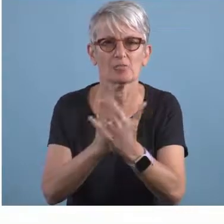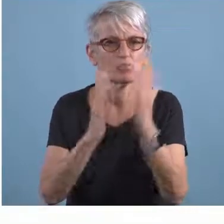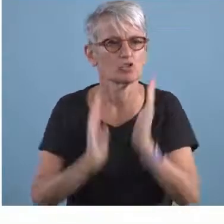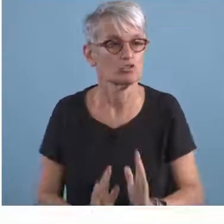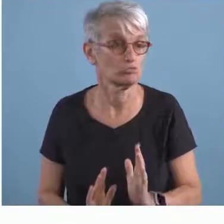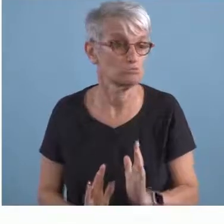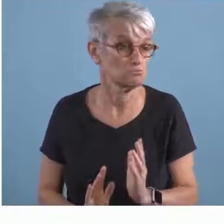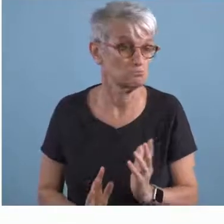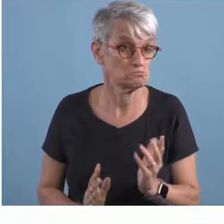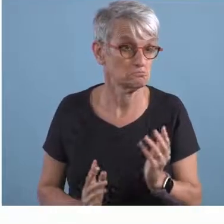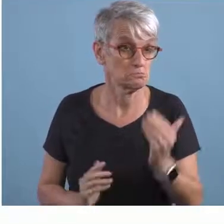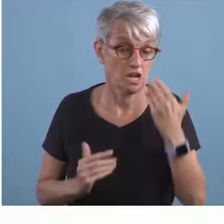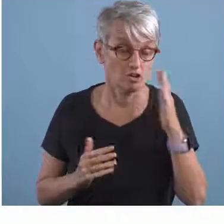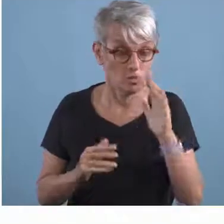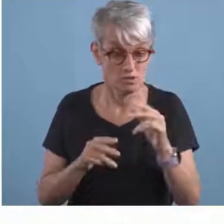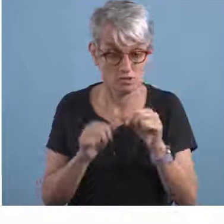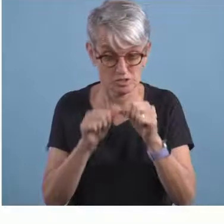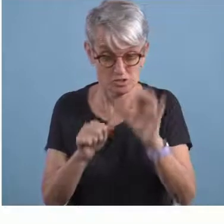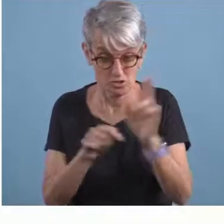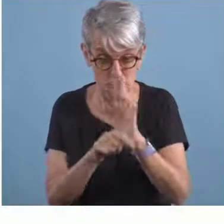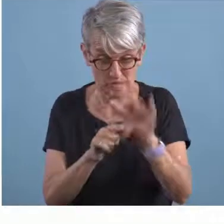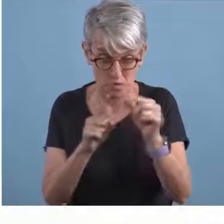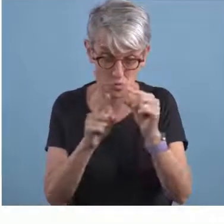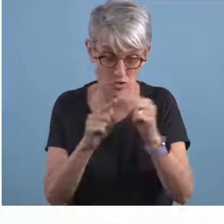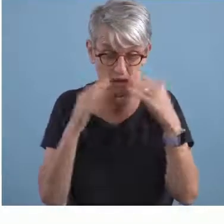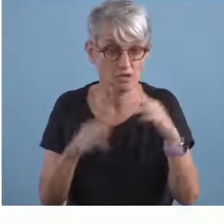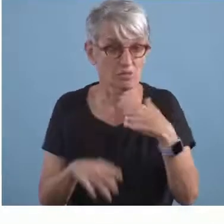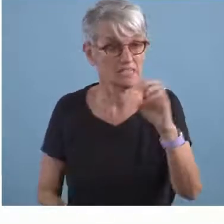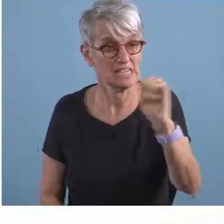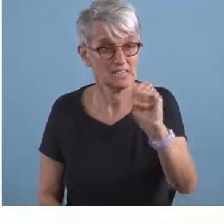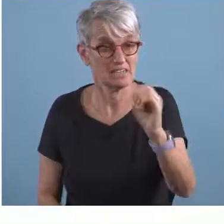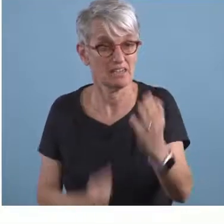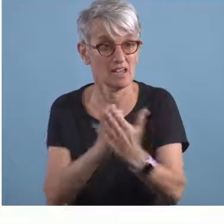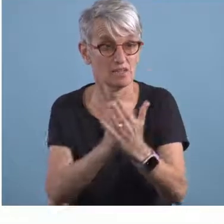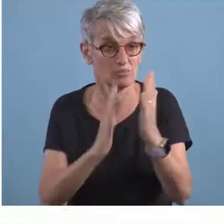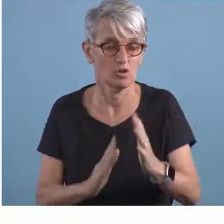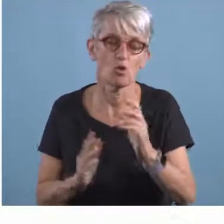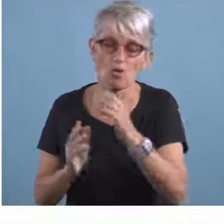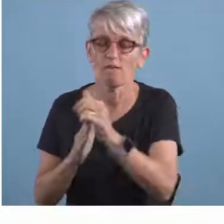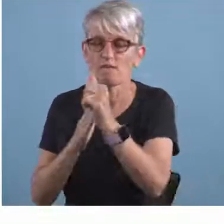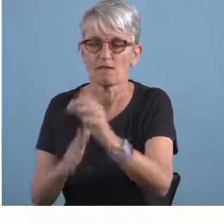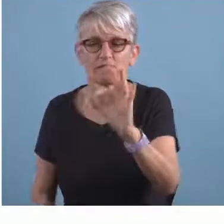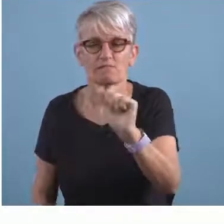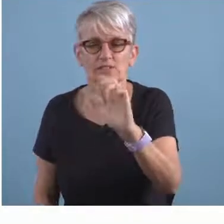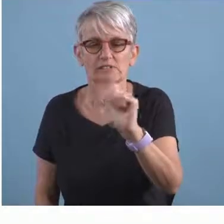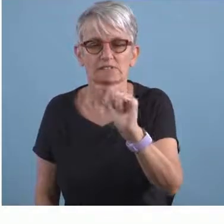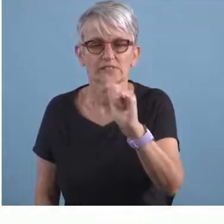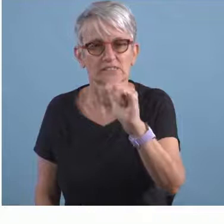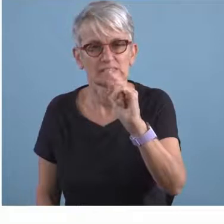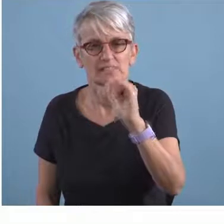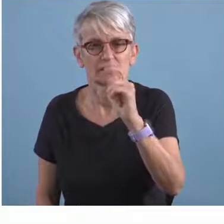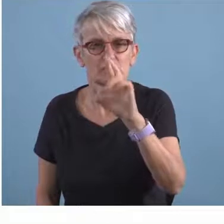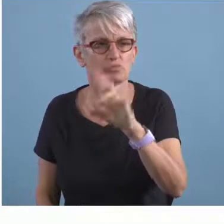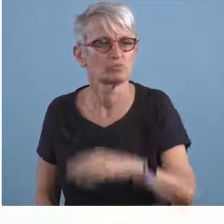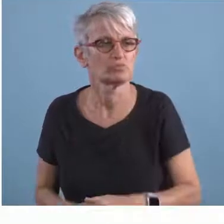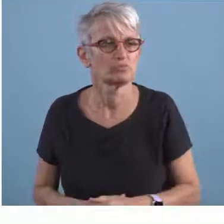that terminology will last, but I see it used a lot. I see facilitator used a lot too. So, you know, best